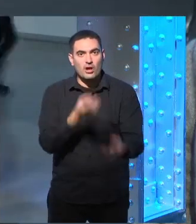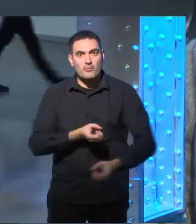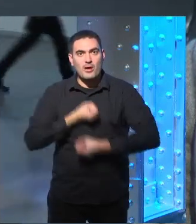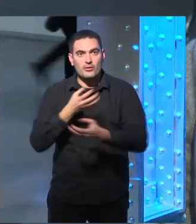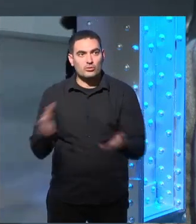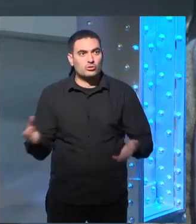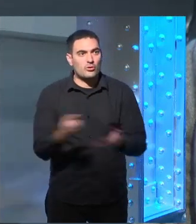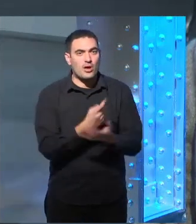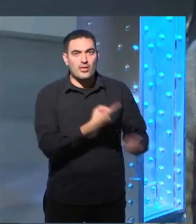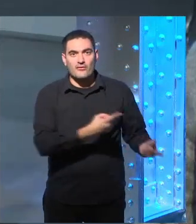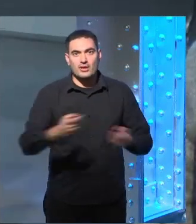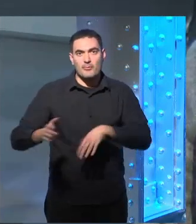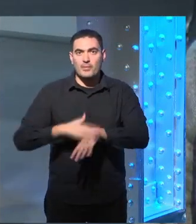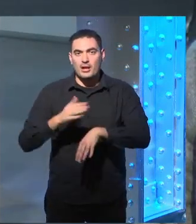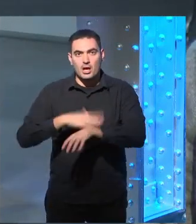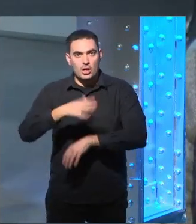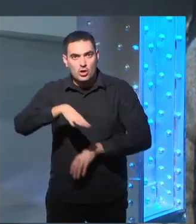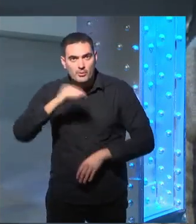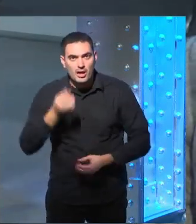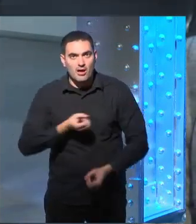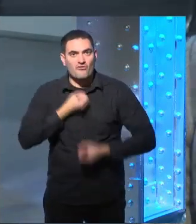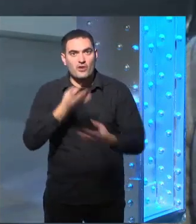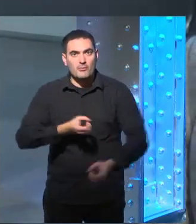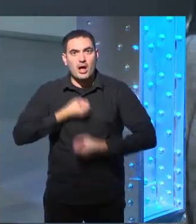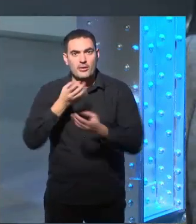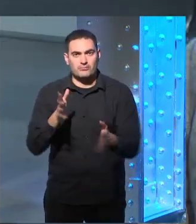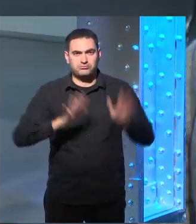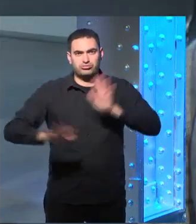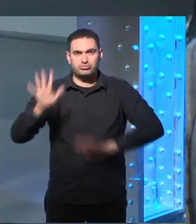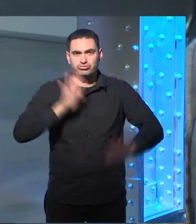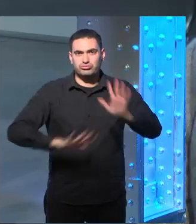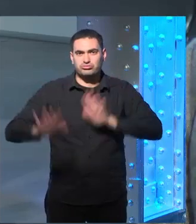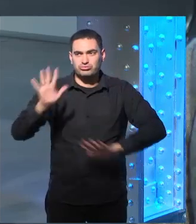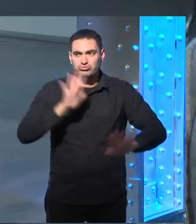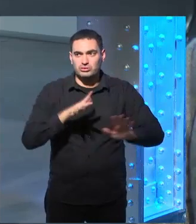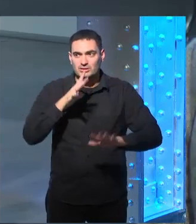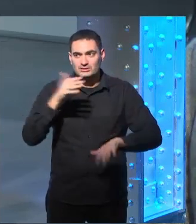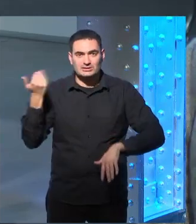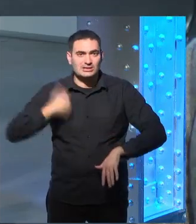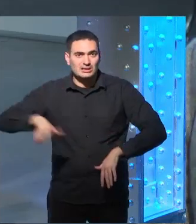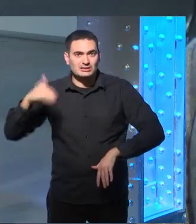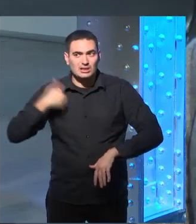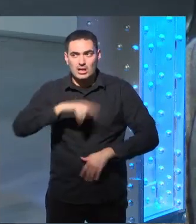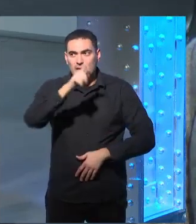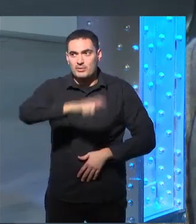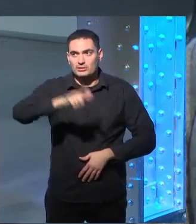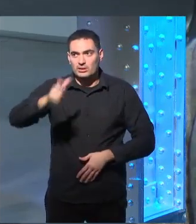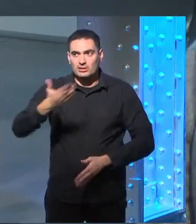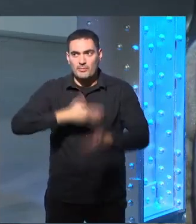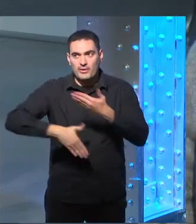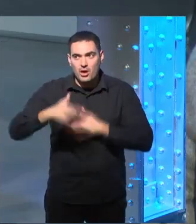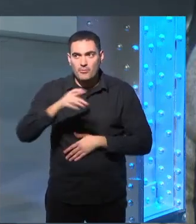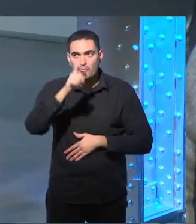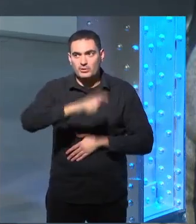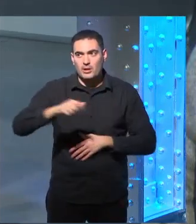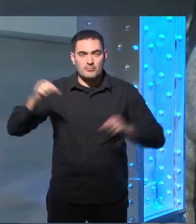use that tablet, or the information perhaps that we need to understand, complex information that is becoming more and more complex. Not just